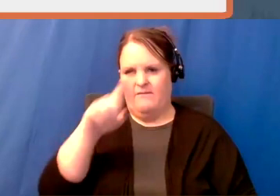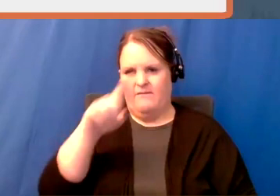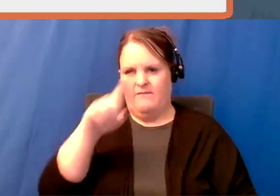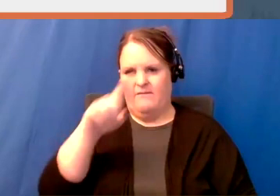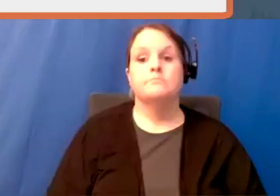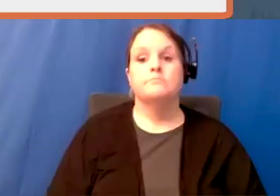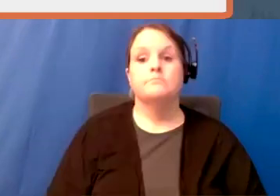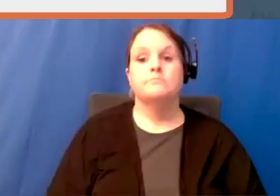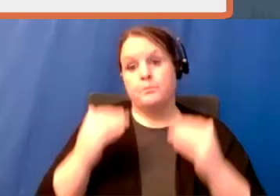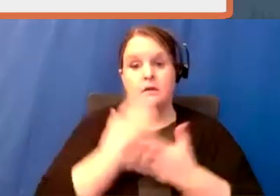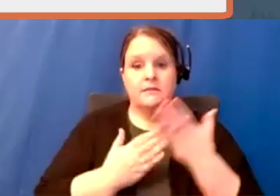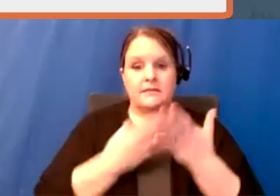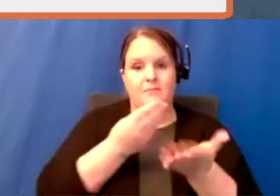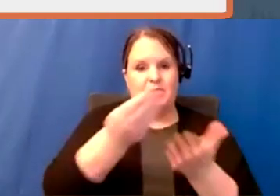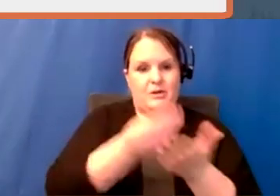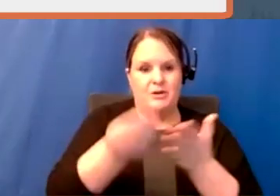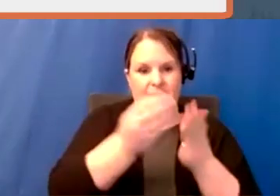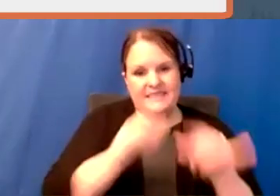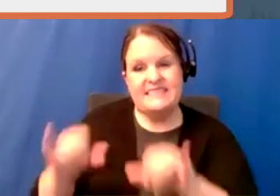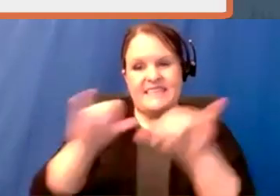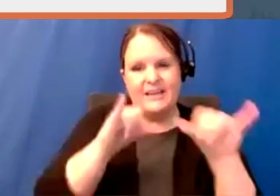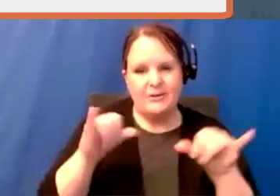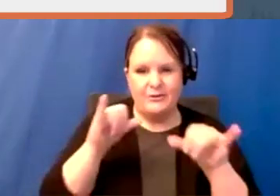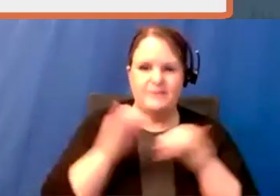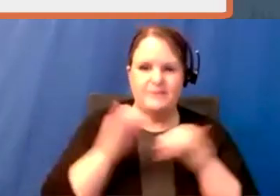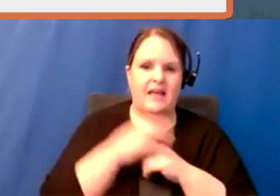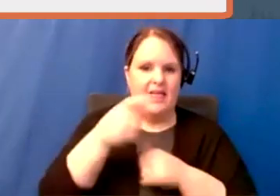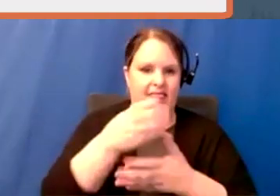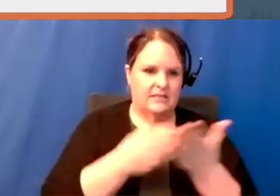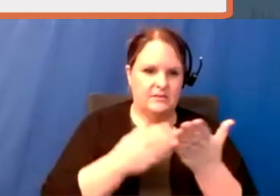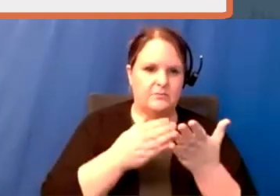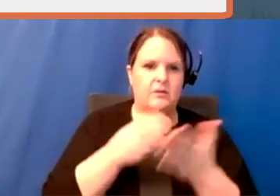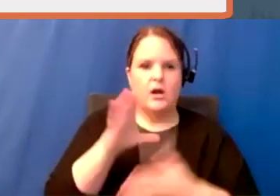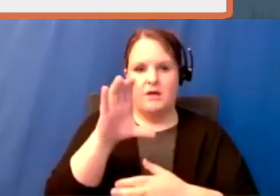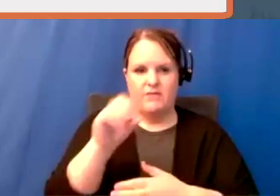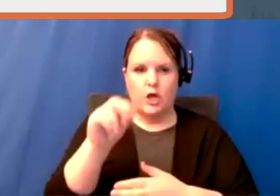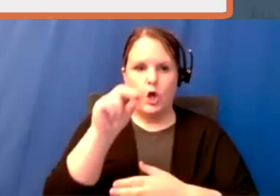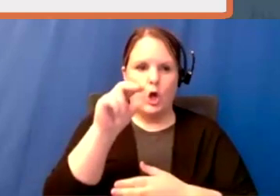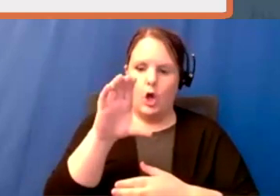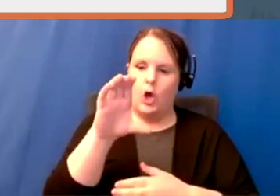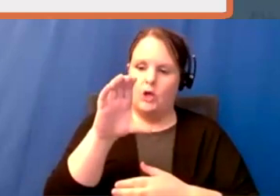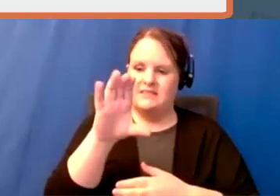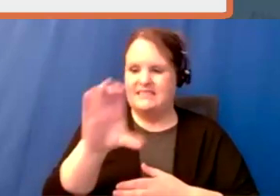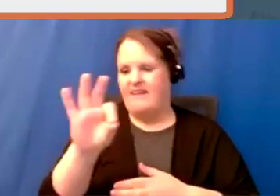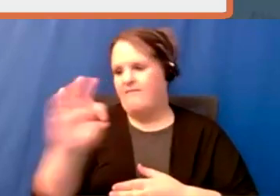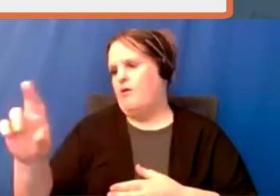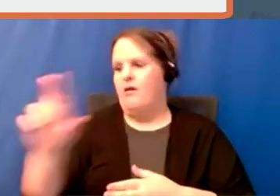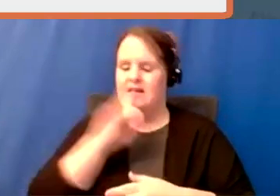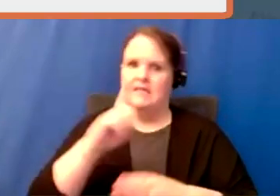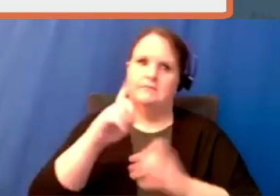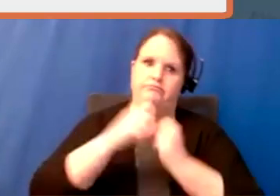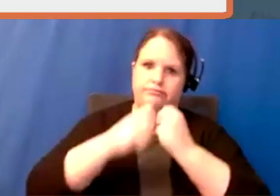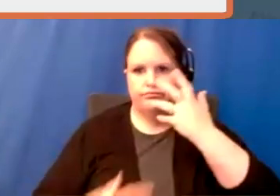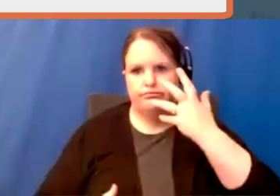go through some procurement standards. So this part of the Code of Federal Regulations is extensive. There is quite a lot